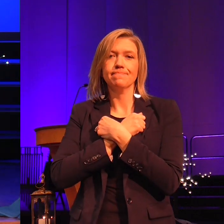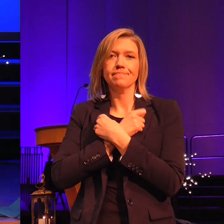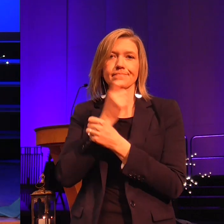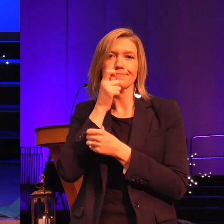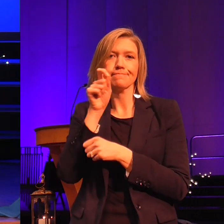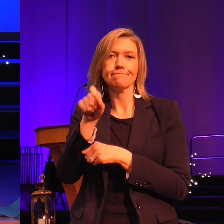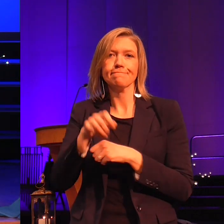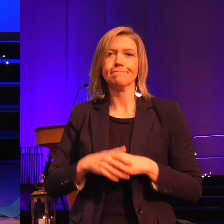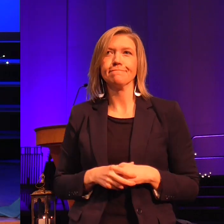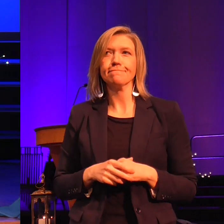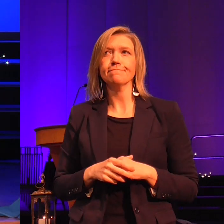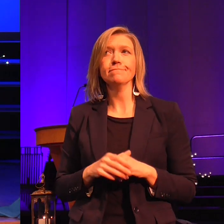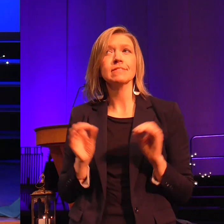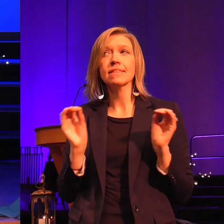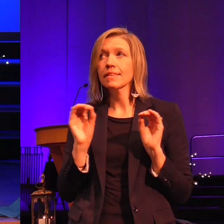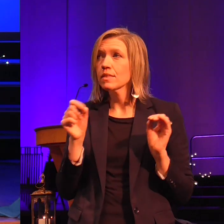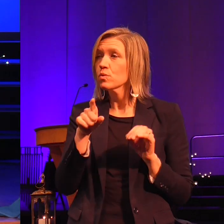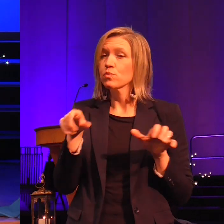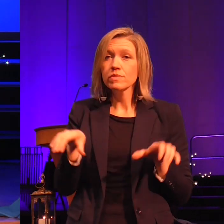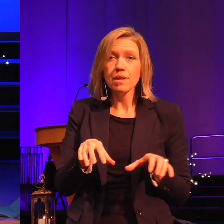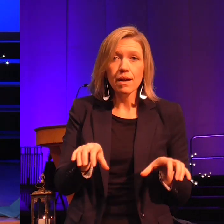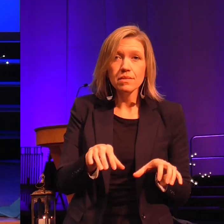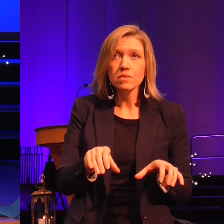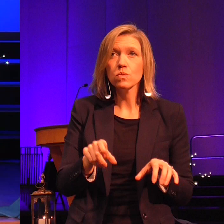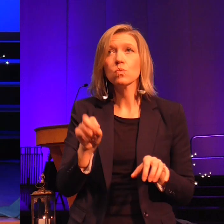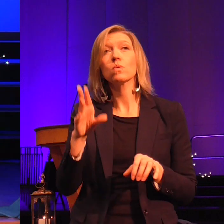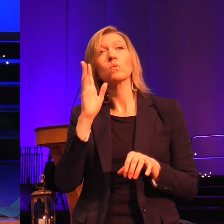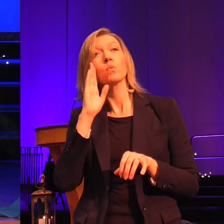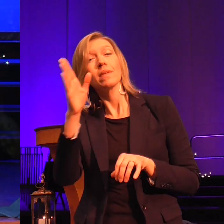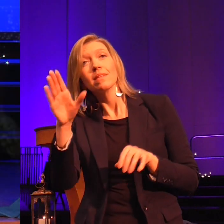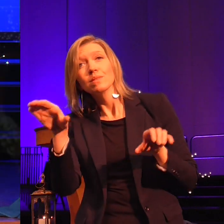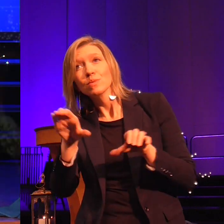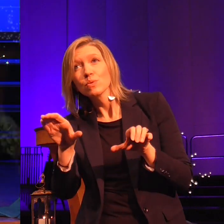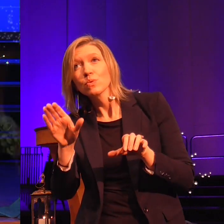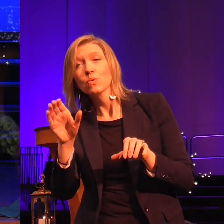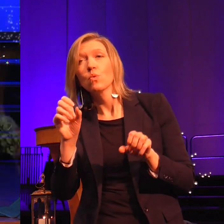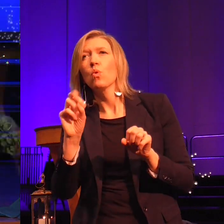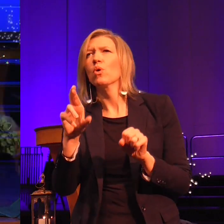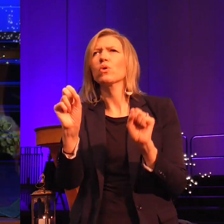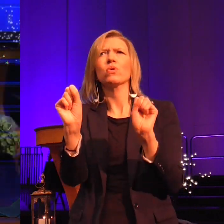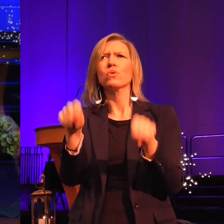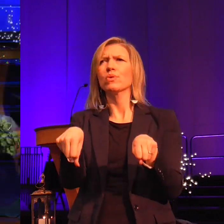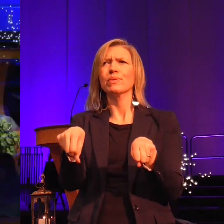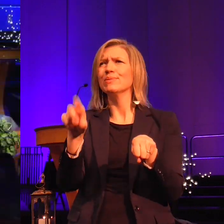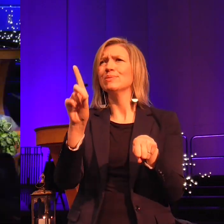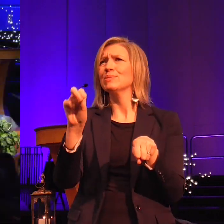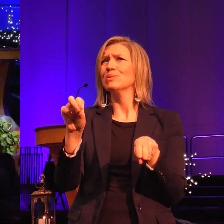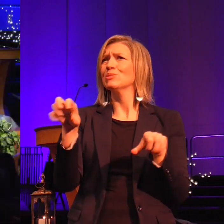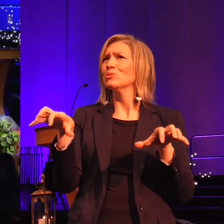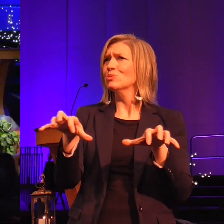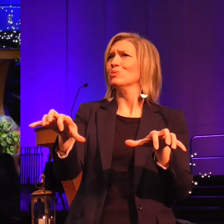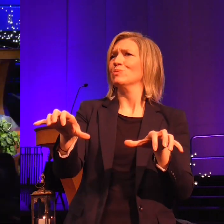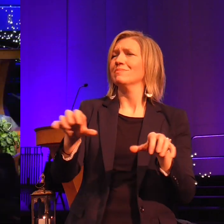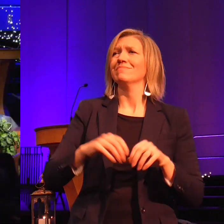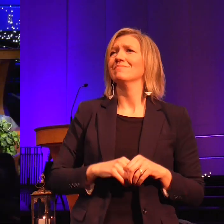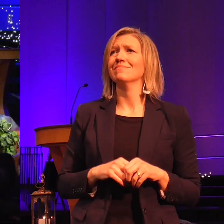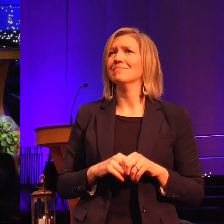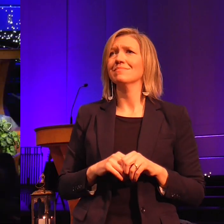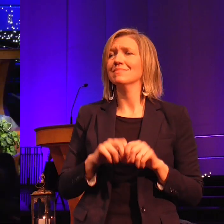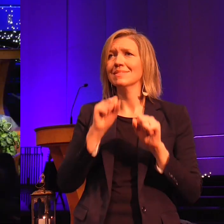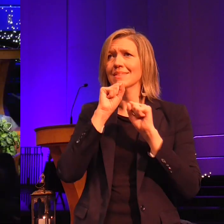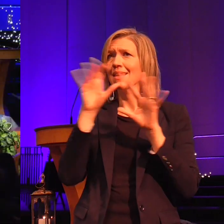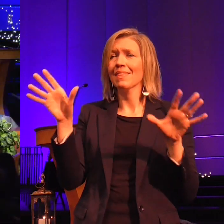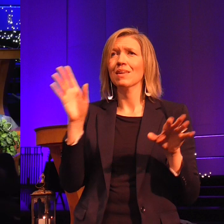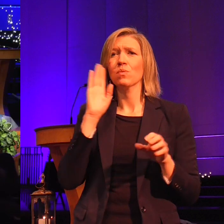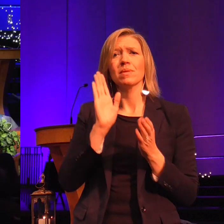There's nothing you've done or will ever do or could ever do that would make you